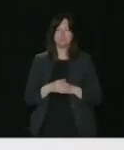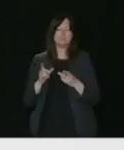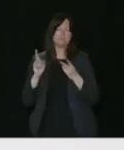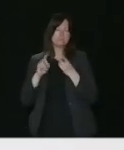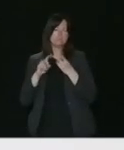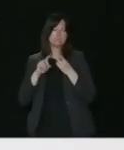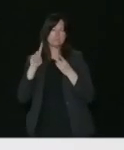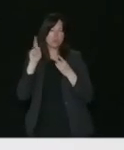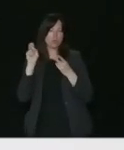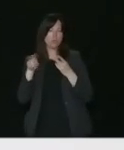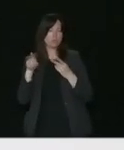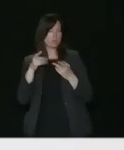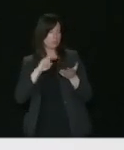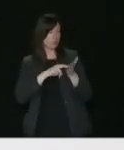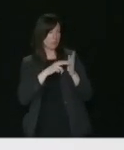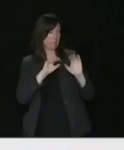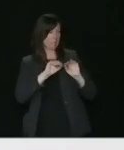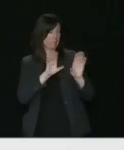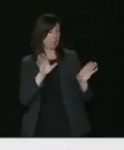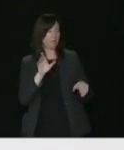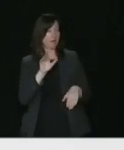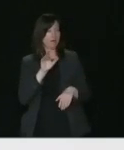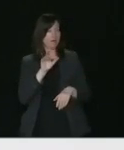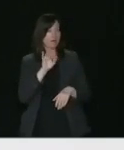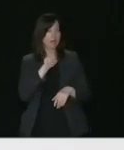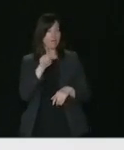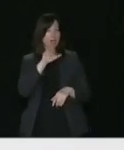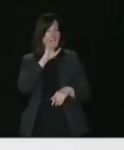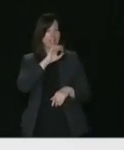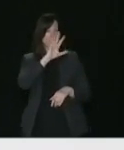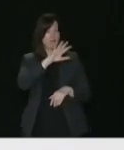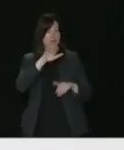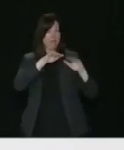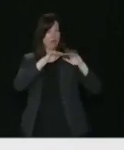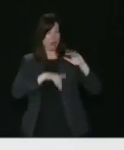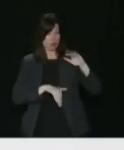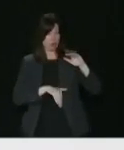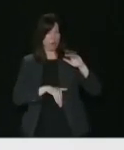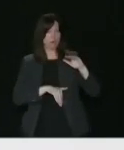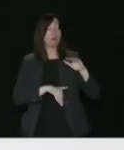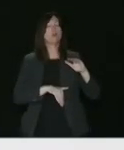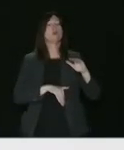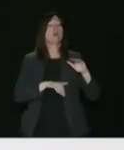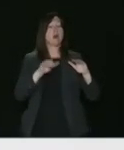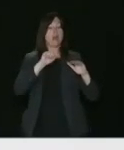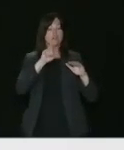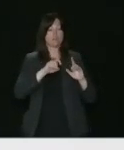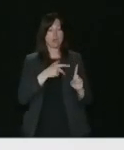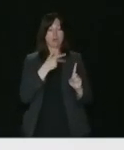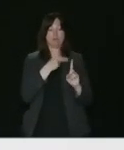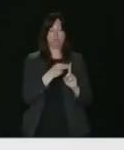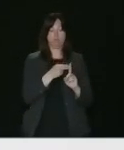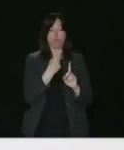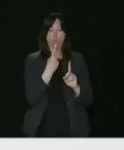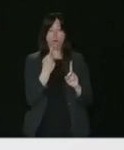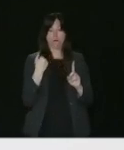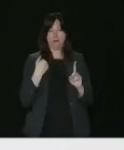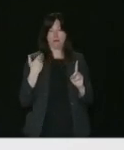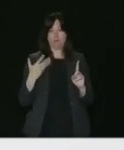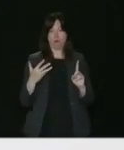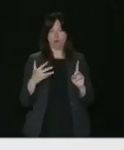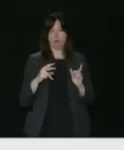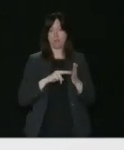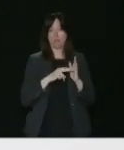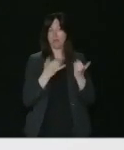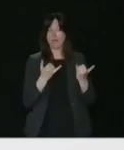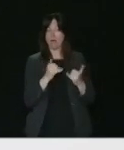So just to clarify, for someone who's under 55 who received their first AstraZeneca dose, it's wait